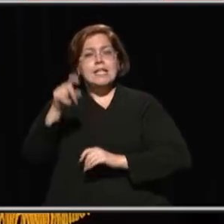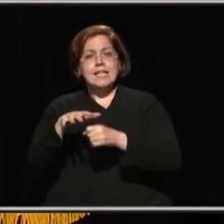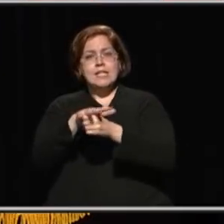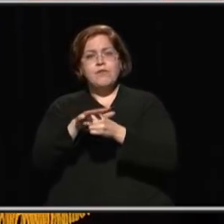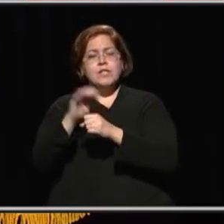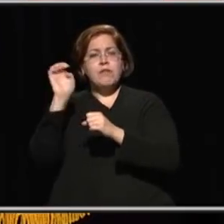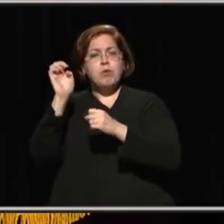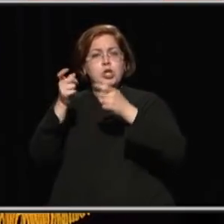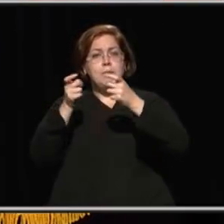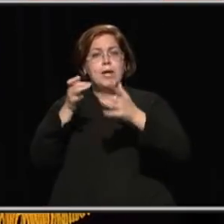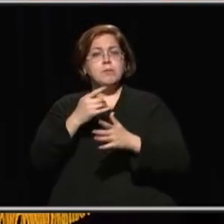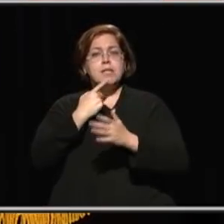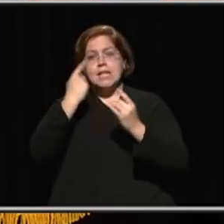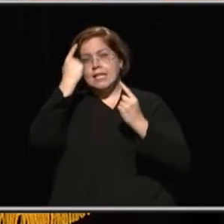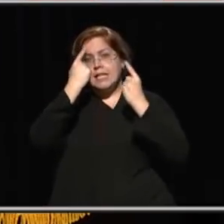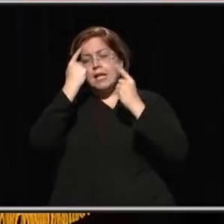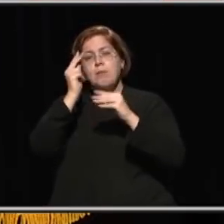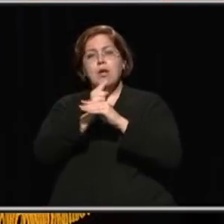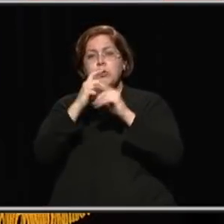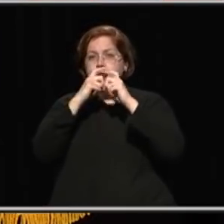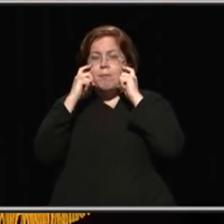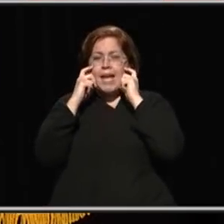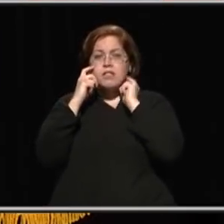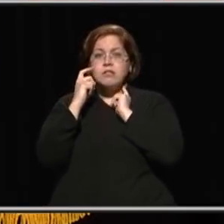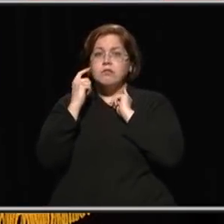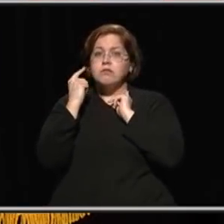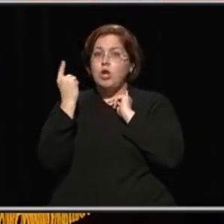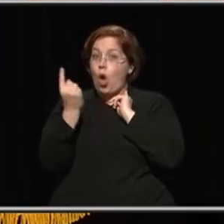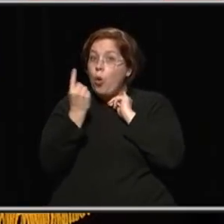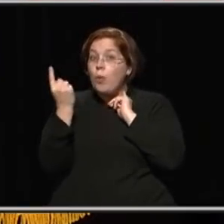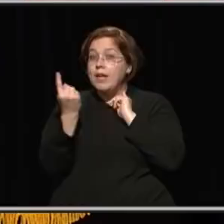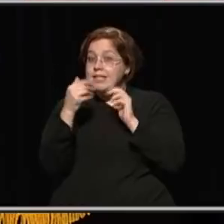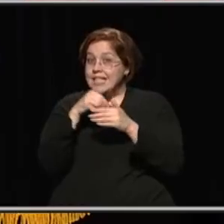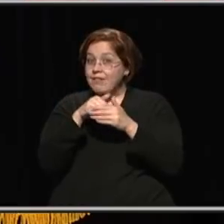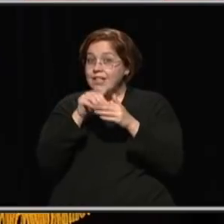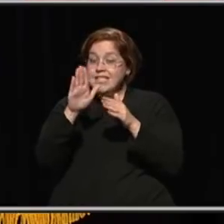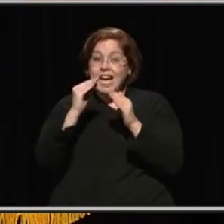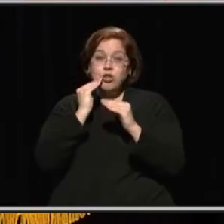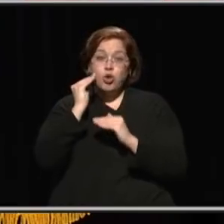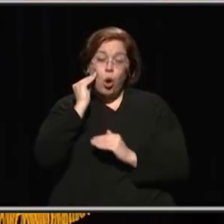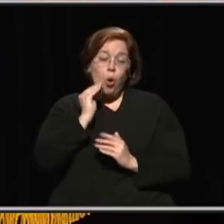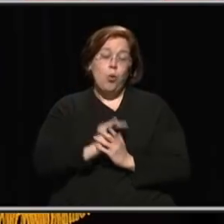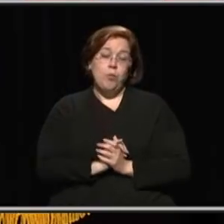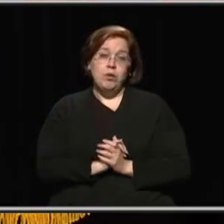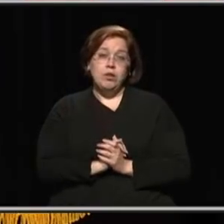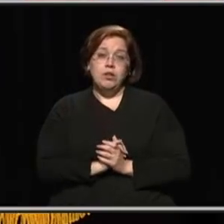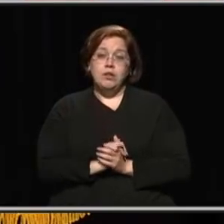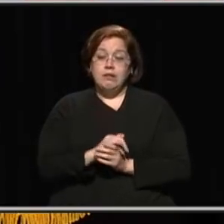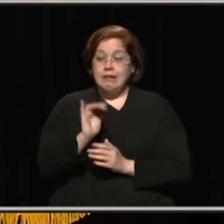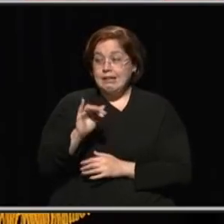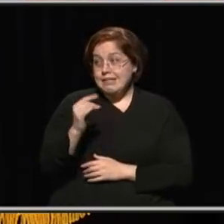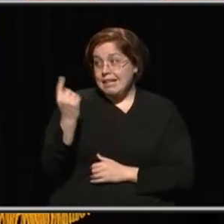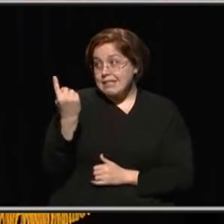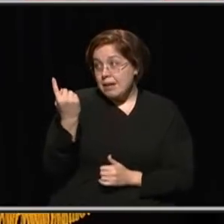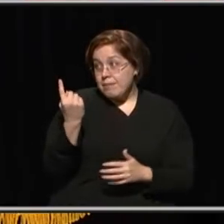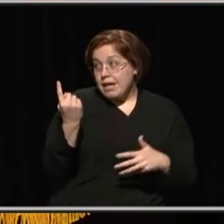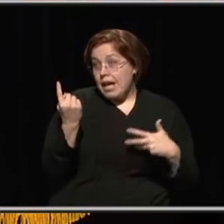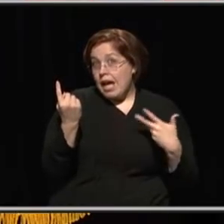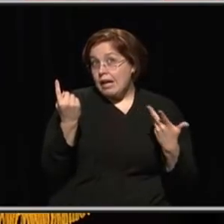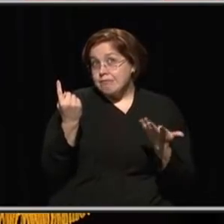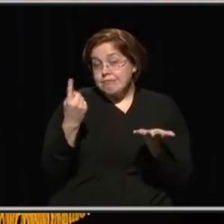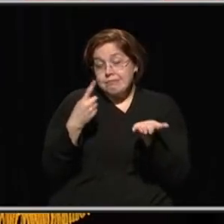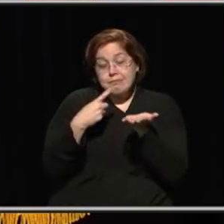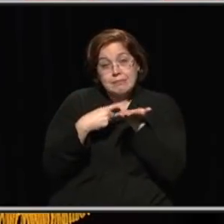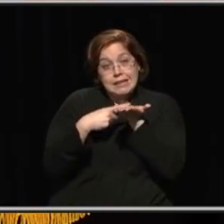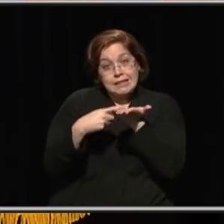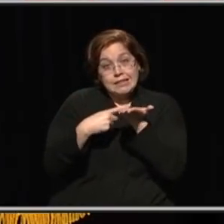Emergency Management said to consider wearing a mask at all times, even inside your own home. Is this something that is being discussed